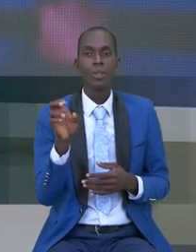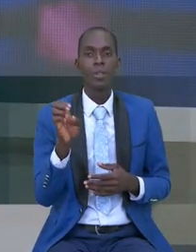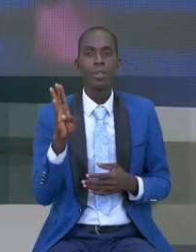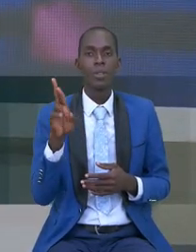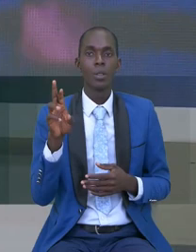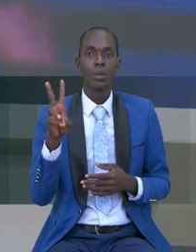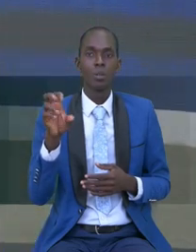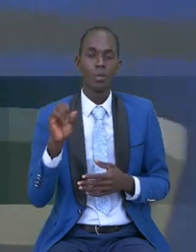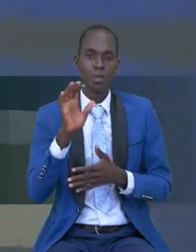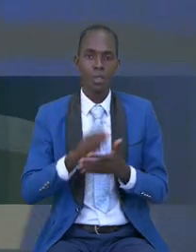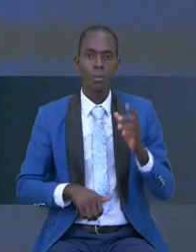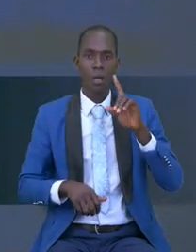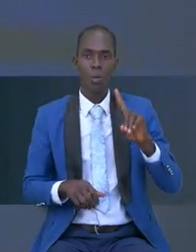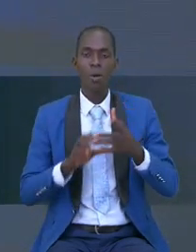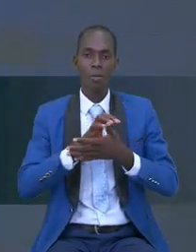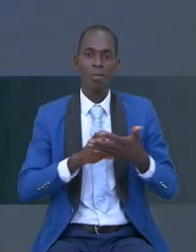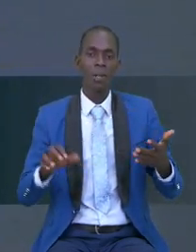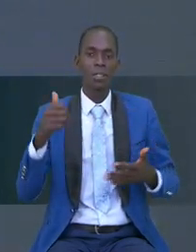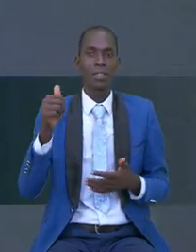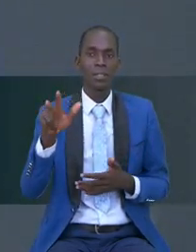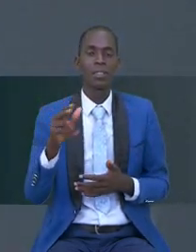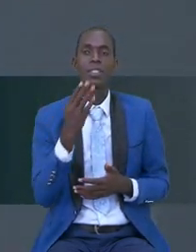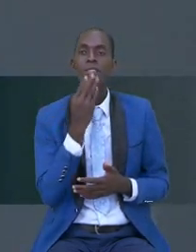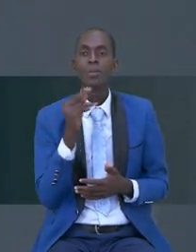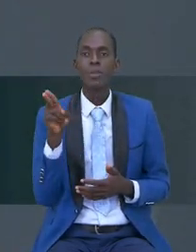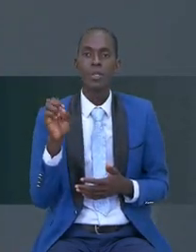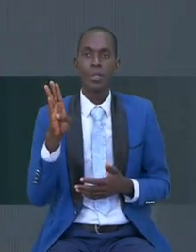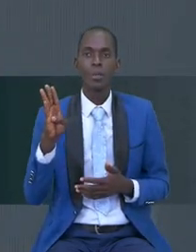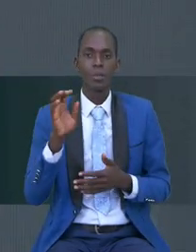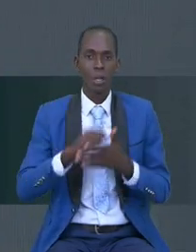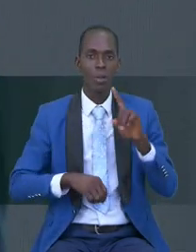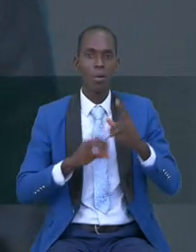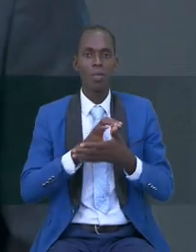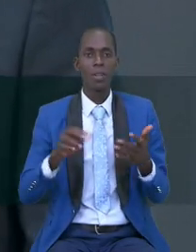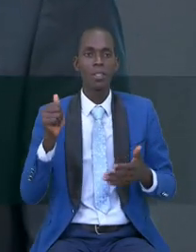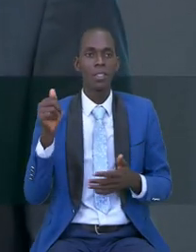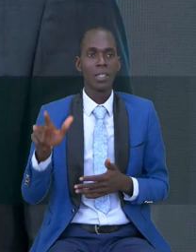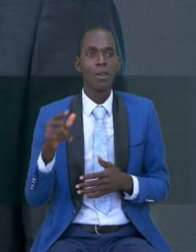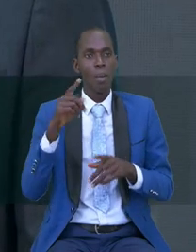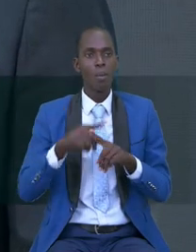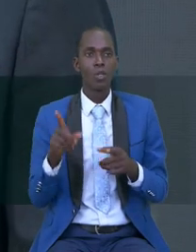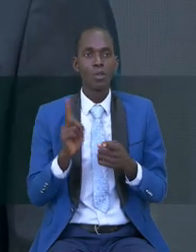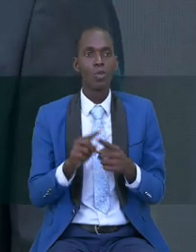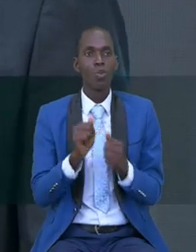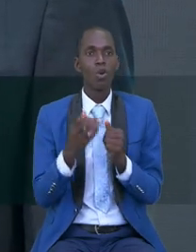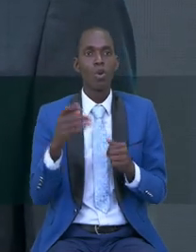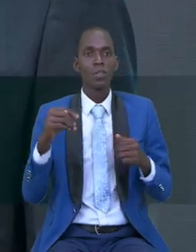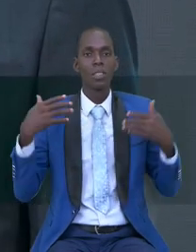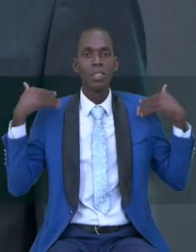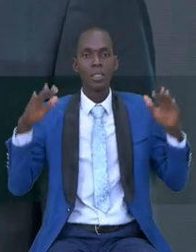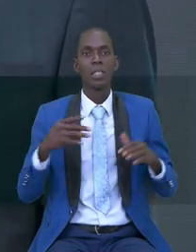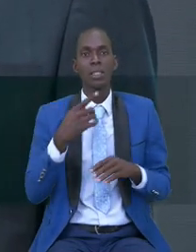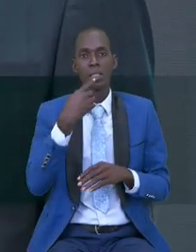verse 13. In Hebrews chapter 1, verse 13, to which of the angels said he, at any